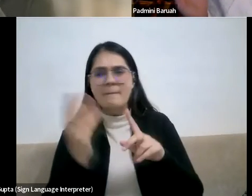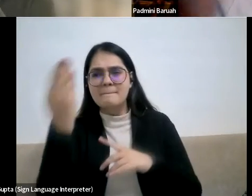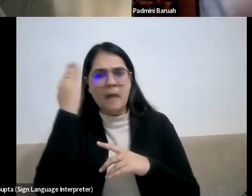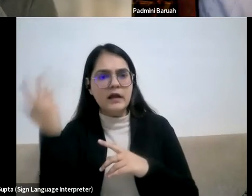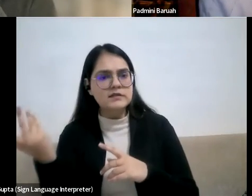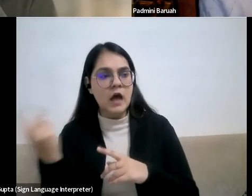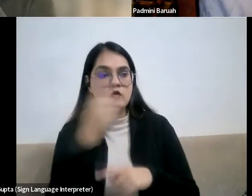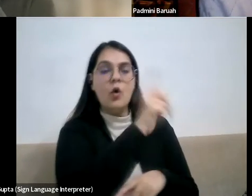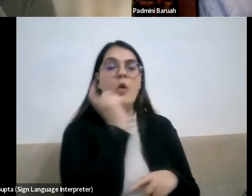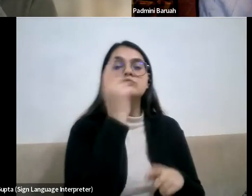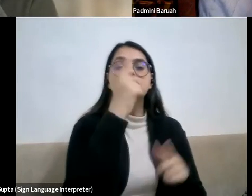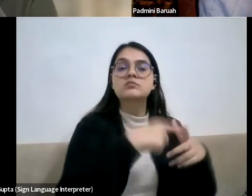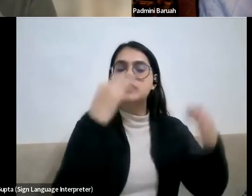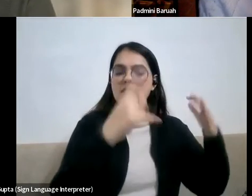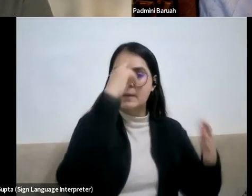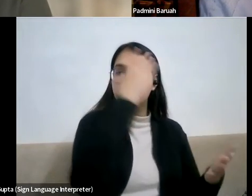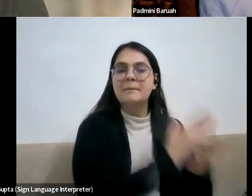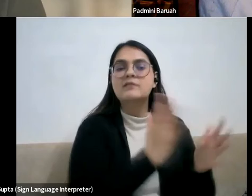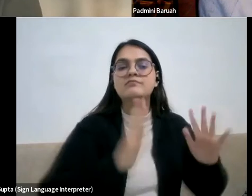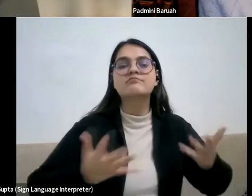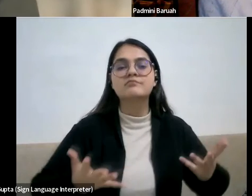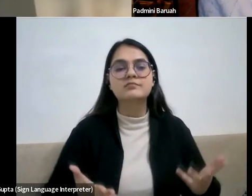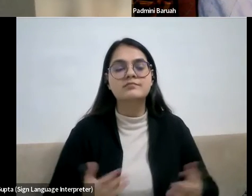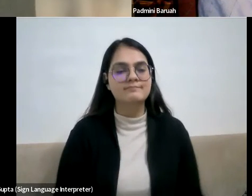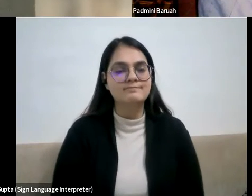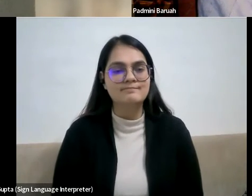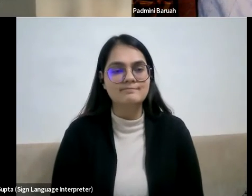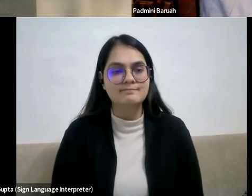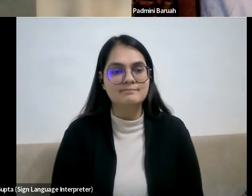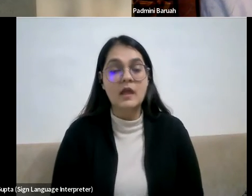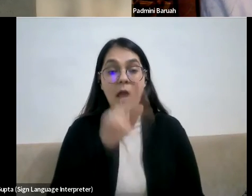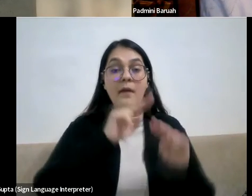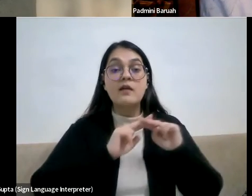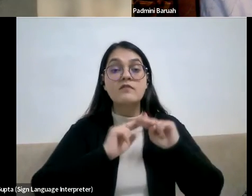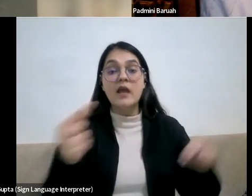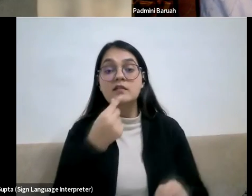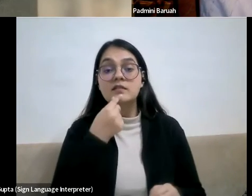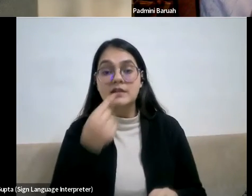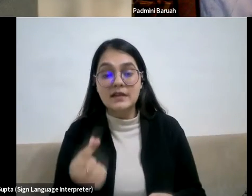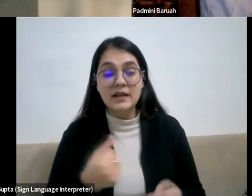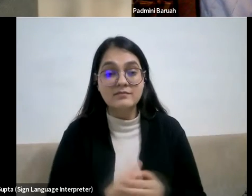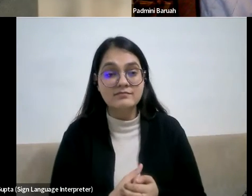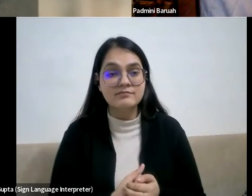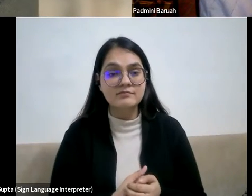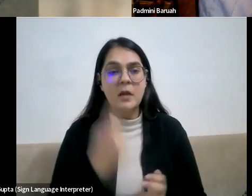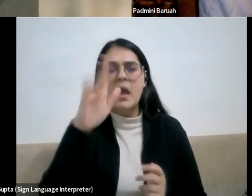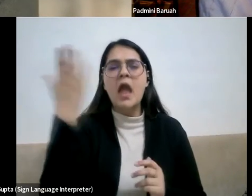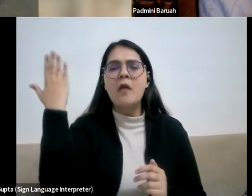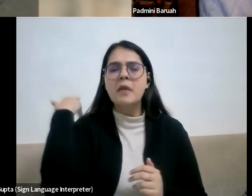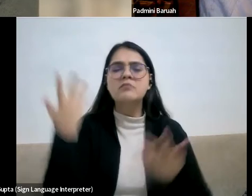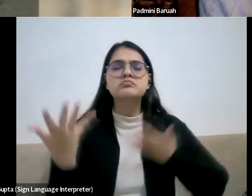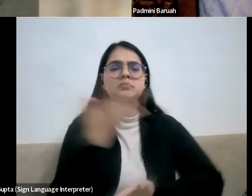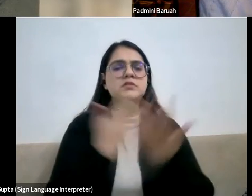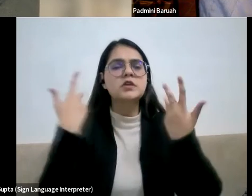discounted. And I think on a final note, and I think Rahela, we've spoken about this, like there is a